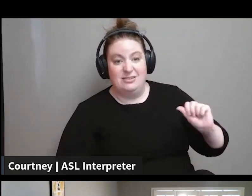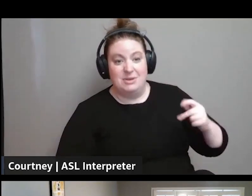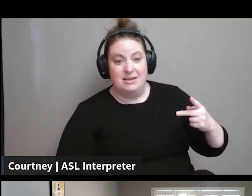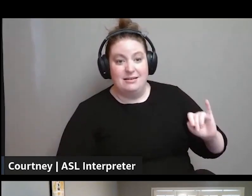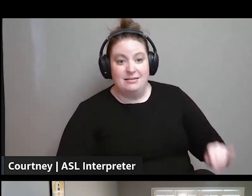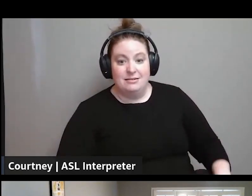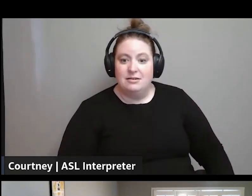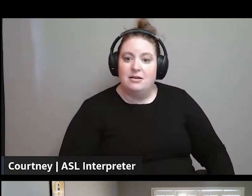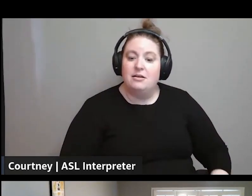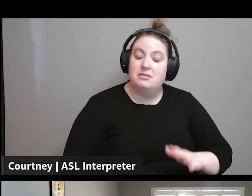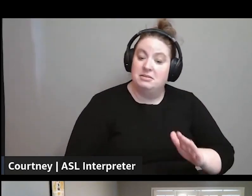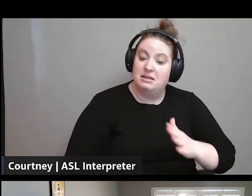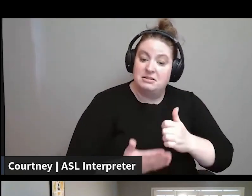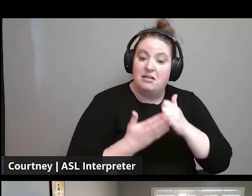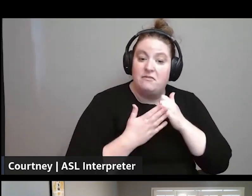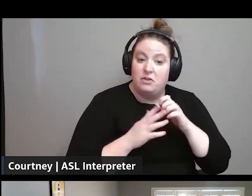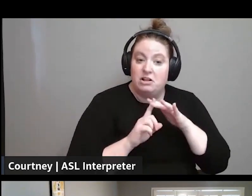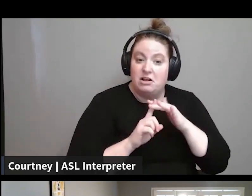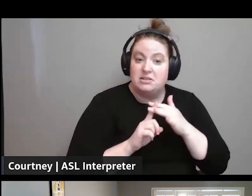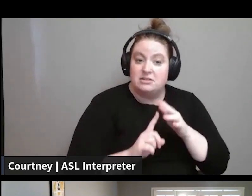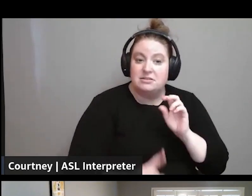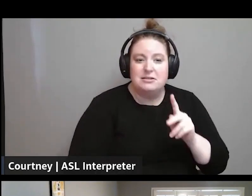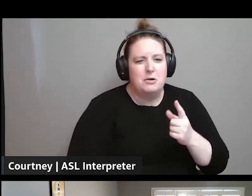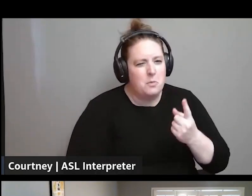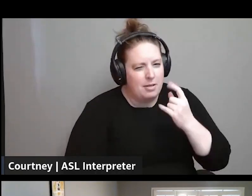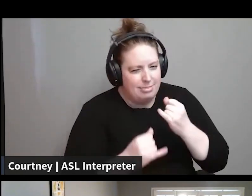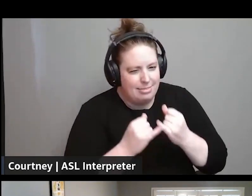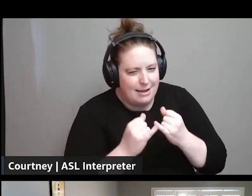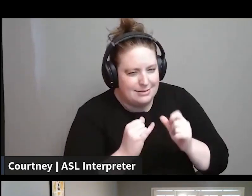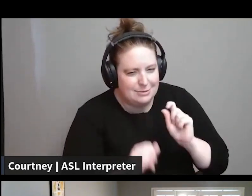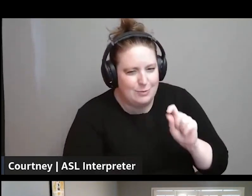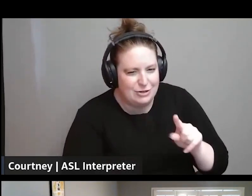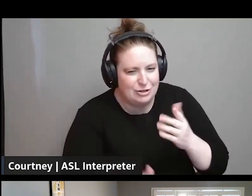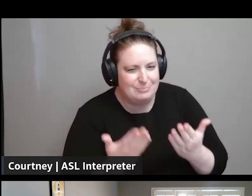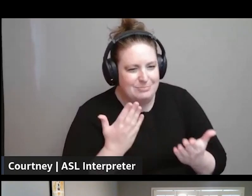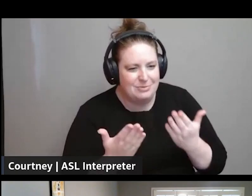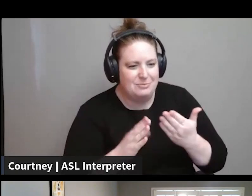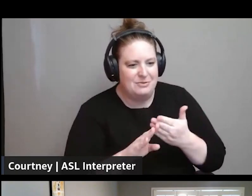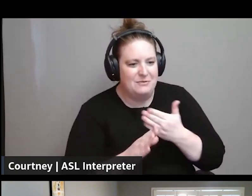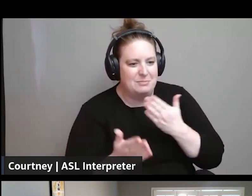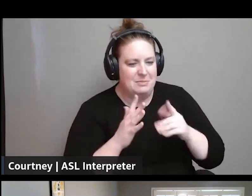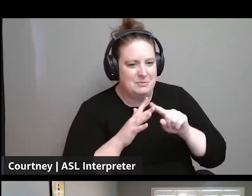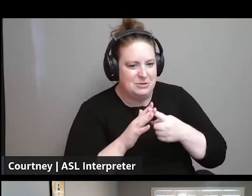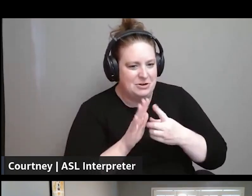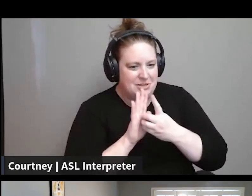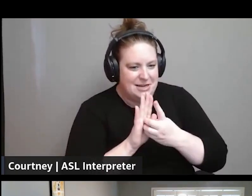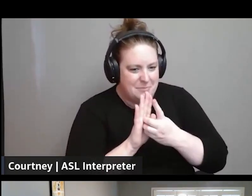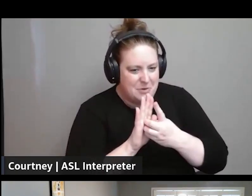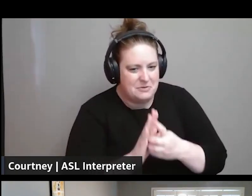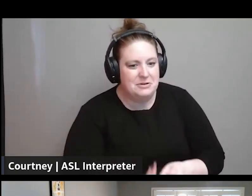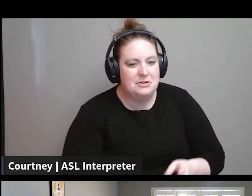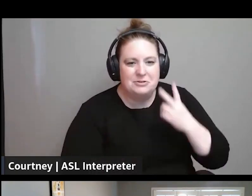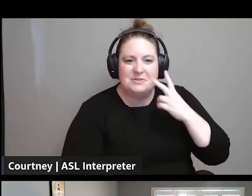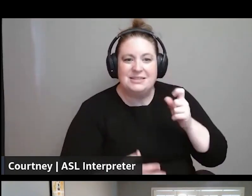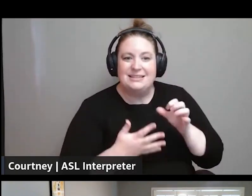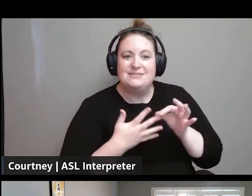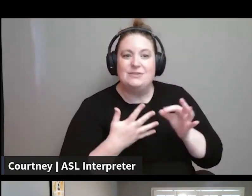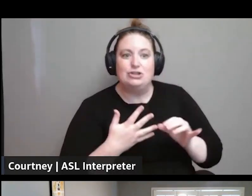helpful context. And then I had one last question before maybe we move on to a demo to see how this feature